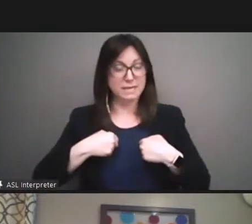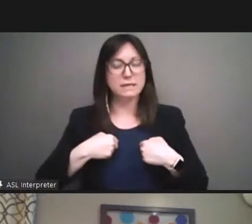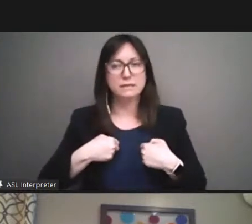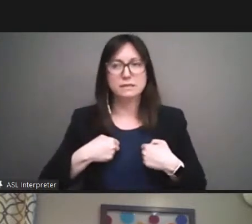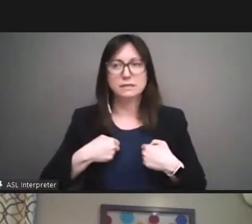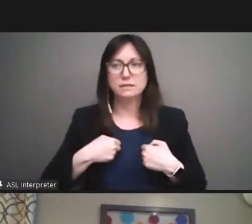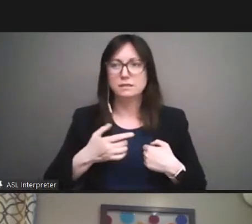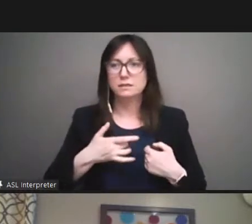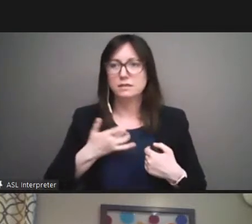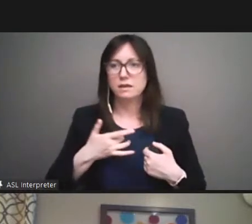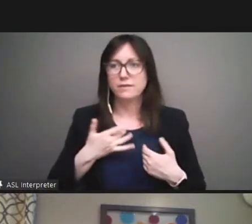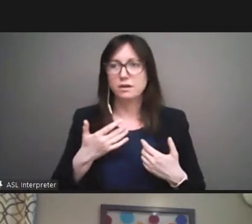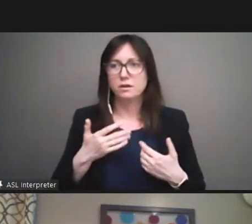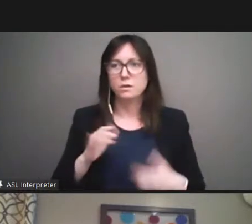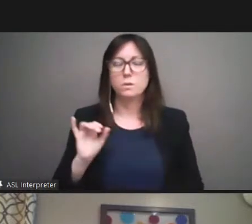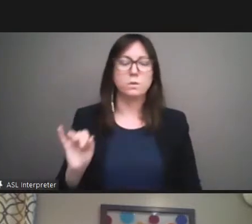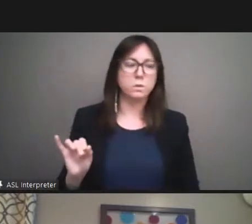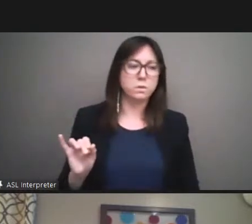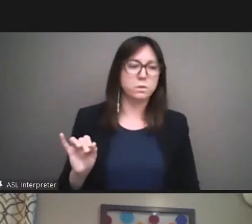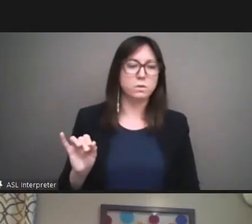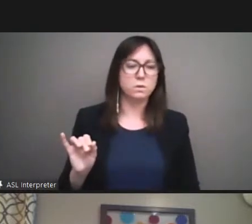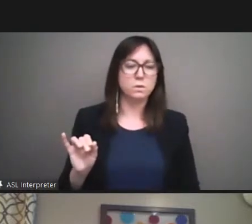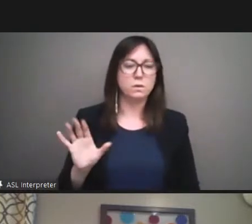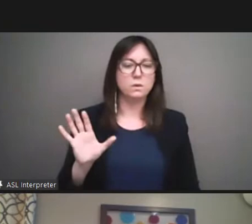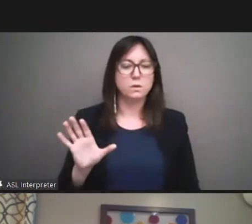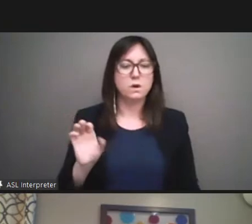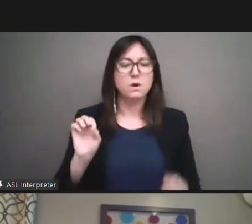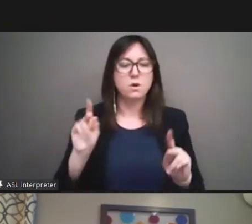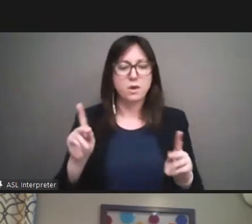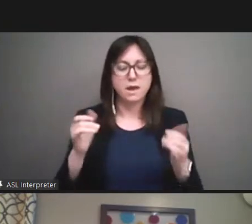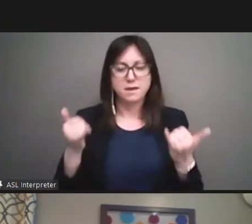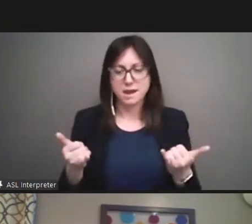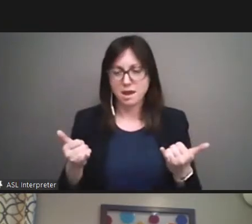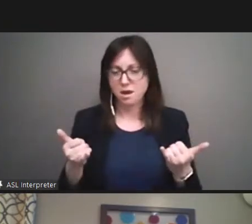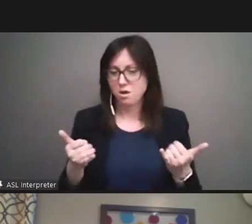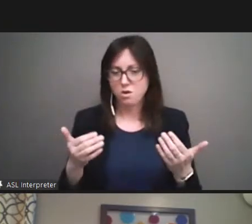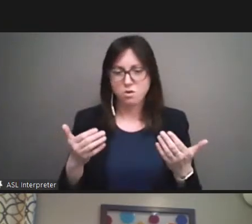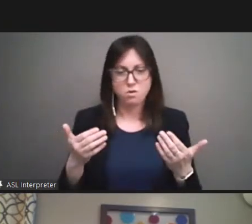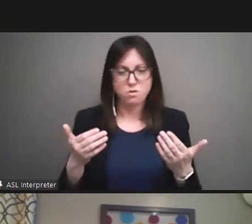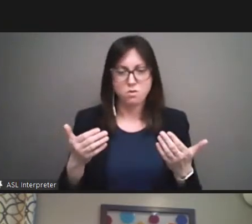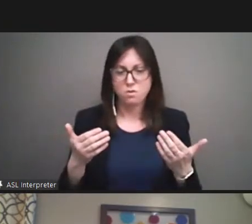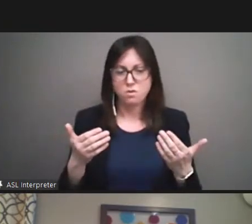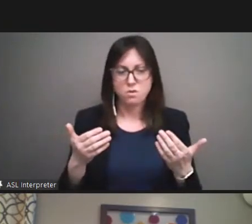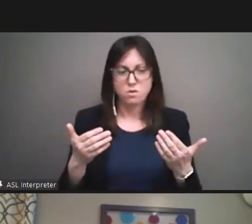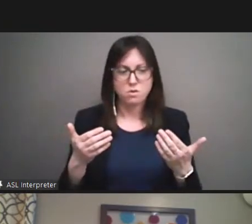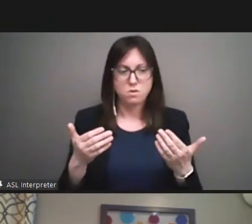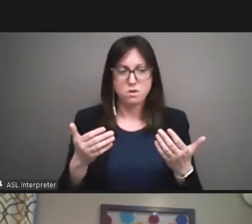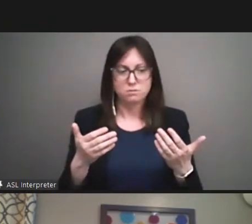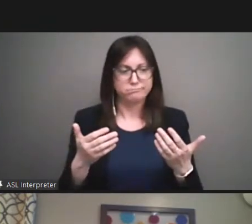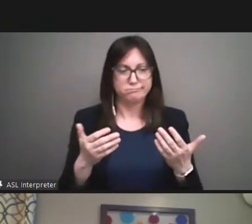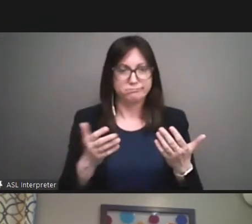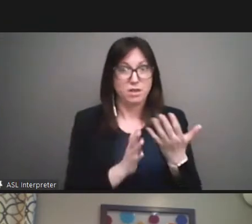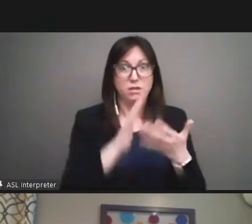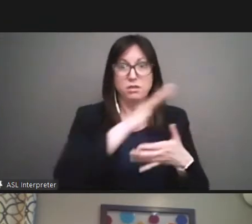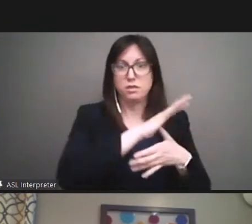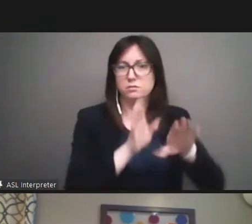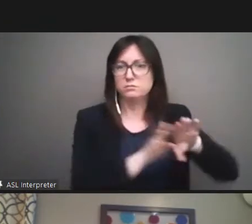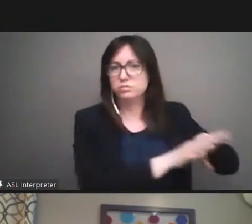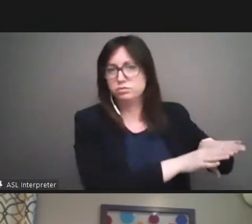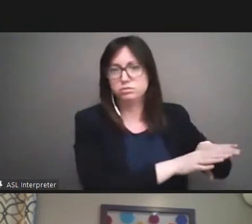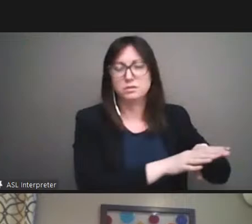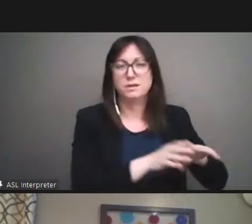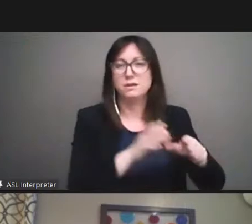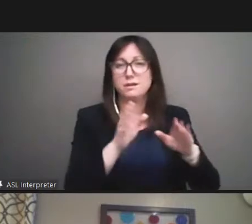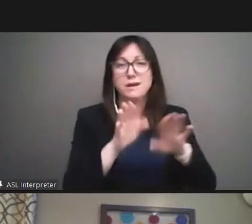like, okay, we really need to try and fill the most basic things that we can at this point, being close to our